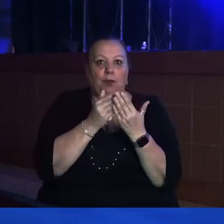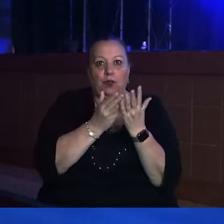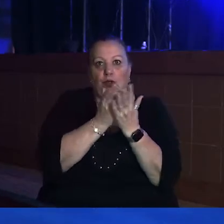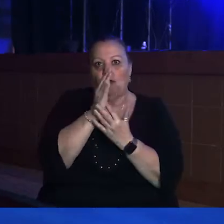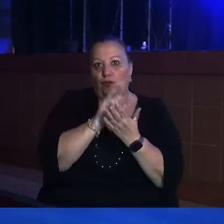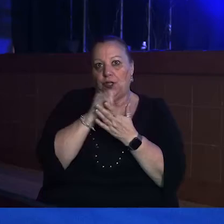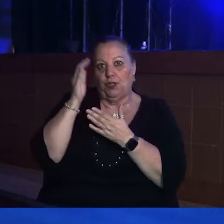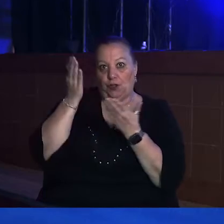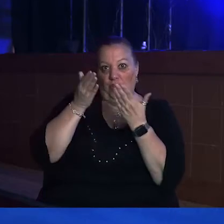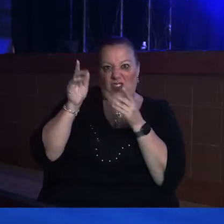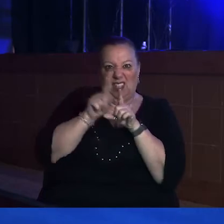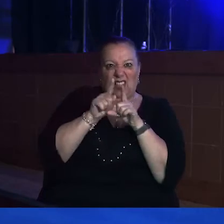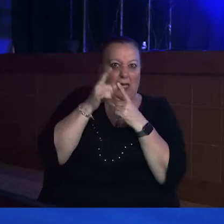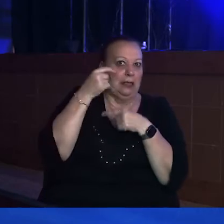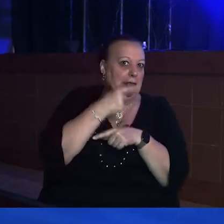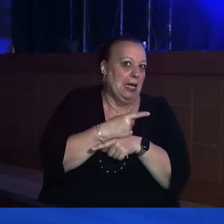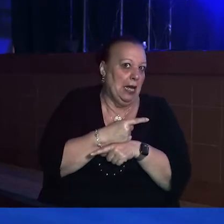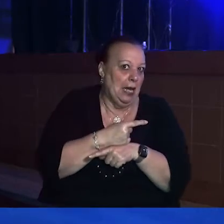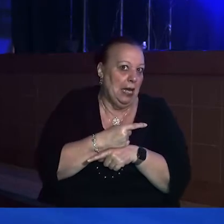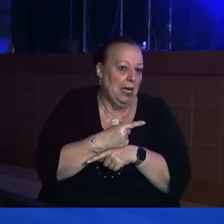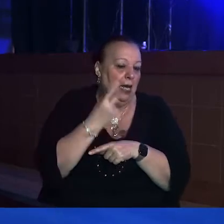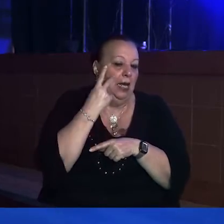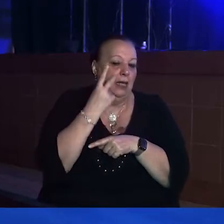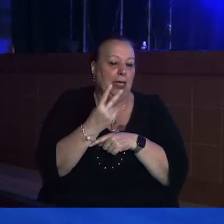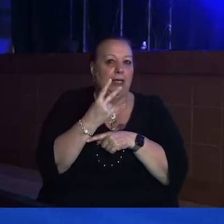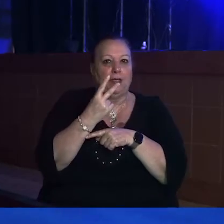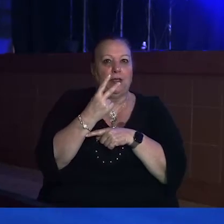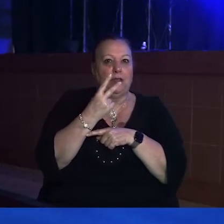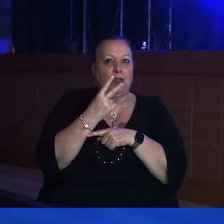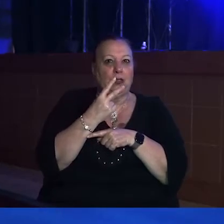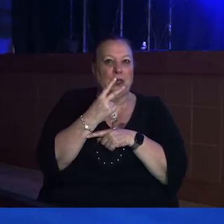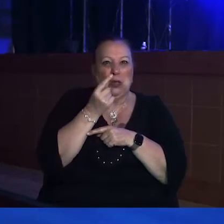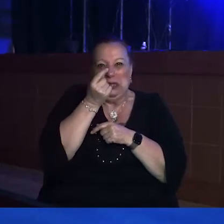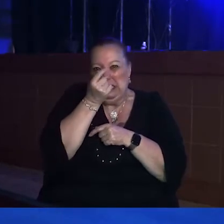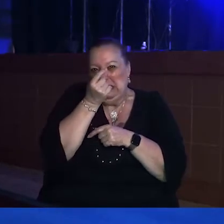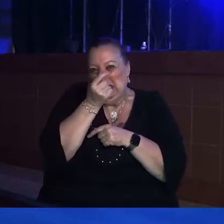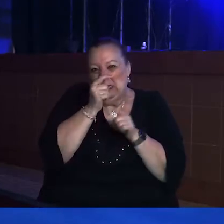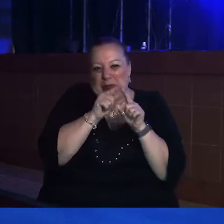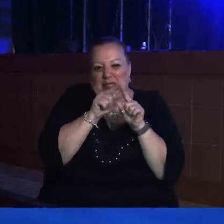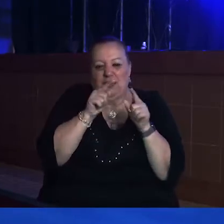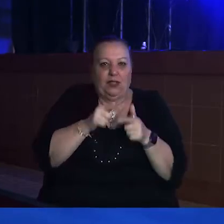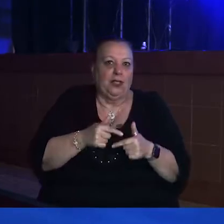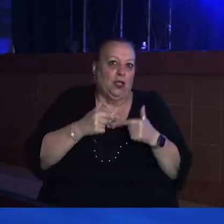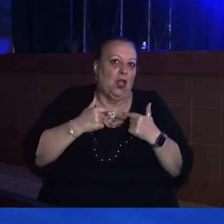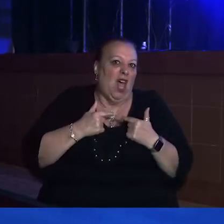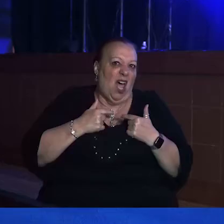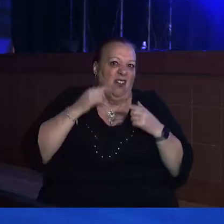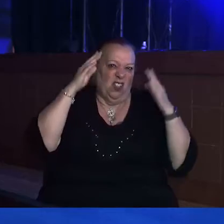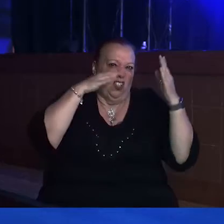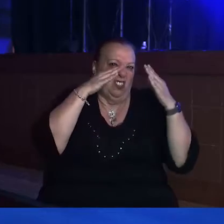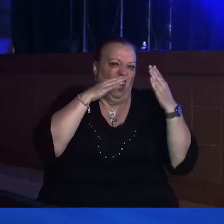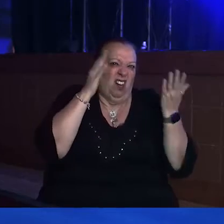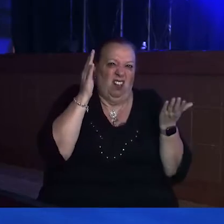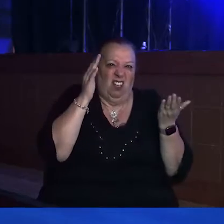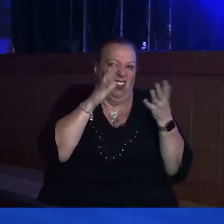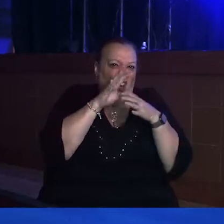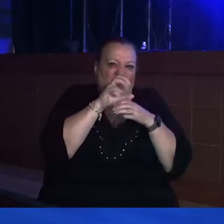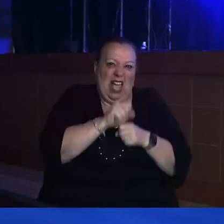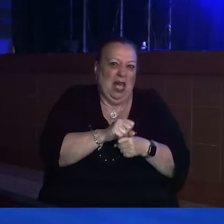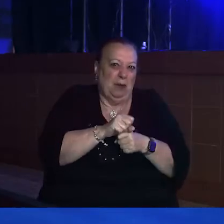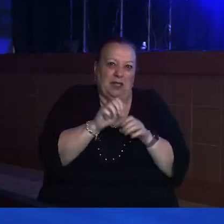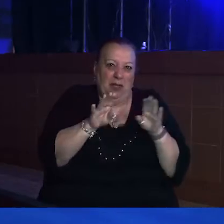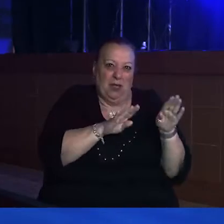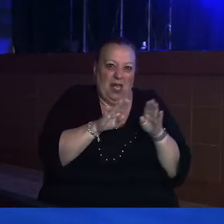have today, they saw just a negligible difference in their life, their anxiety levels, their habits, and their behaviors if they